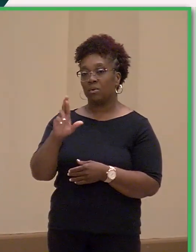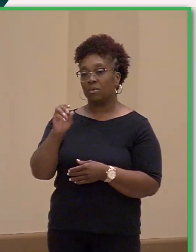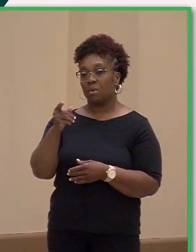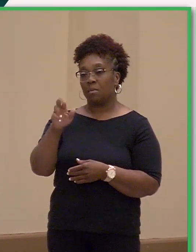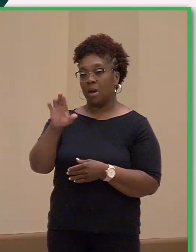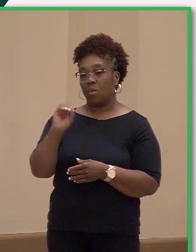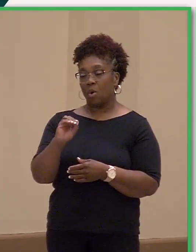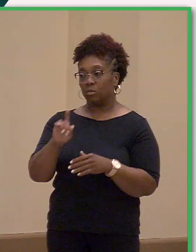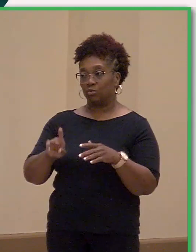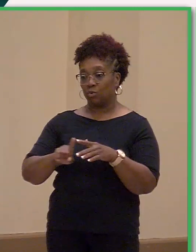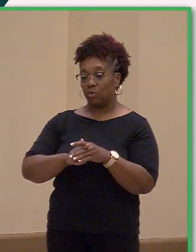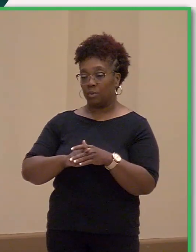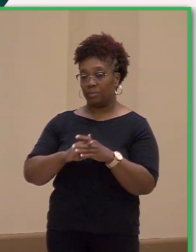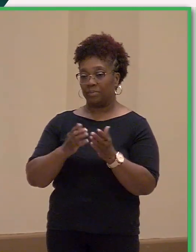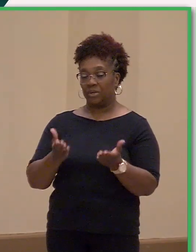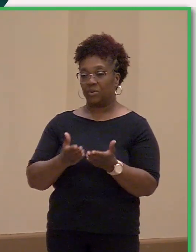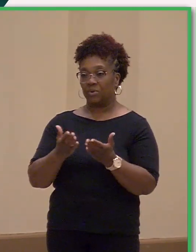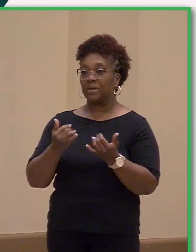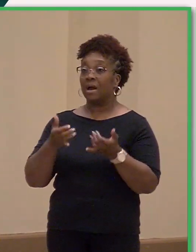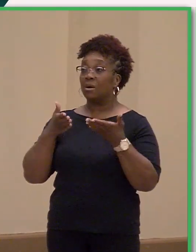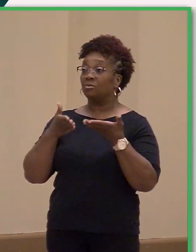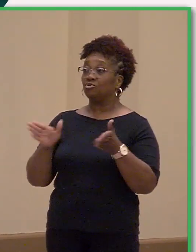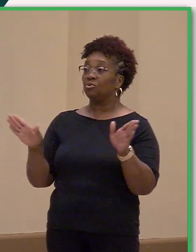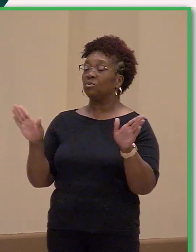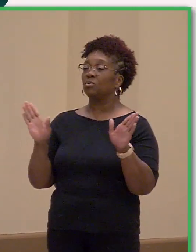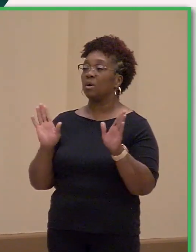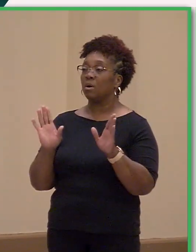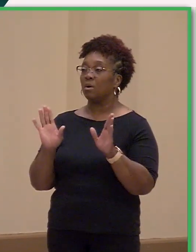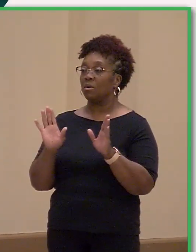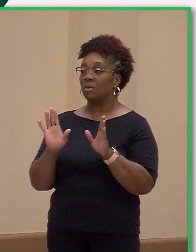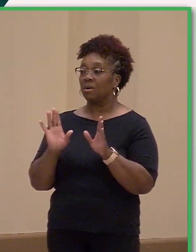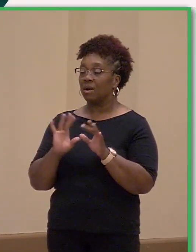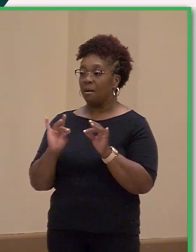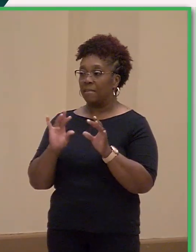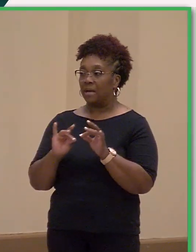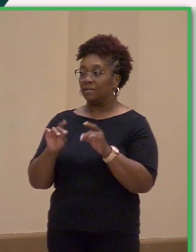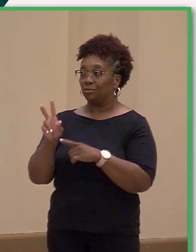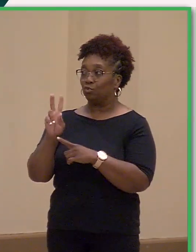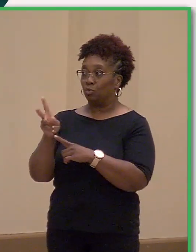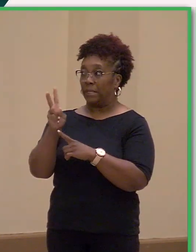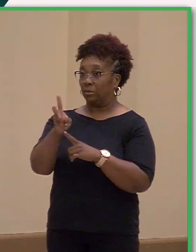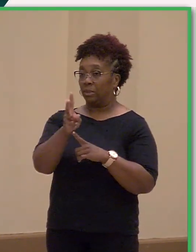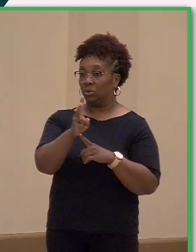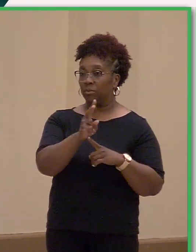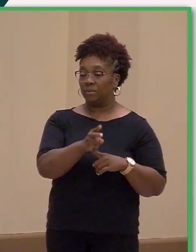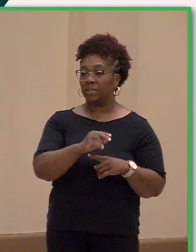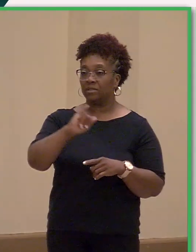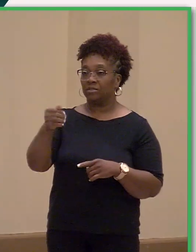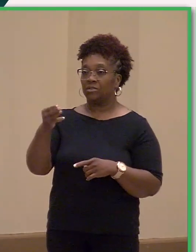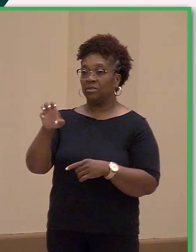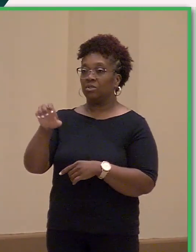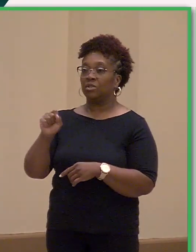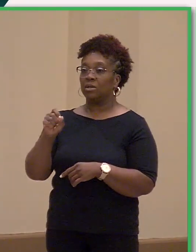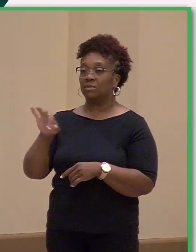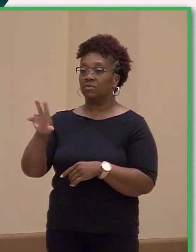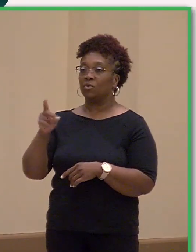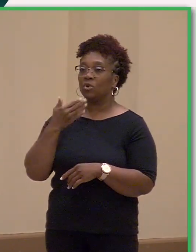right, we will now go back to our general public comment. Everyone will have 2 minutes. James Ford, good